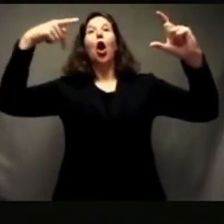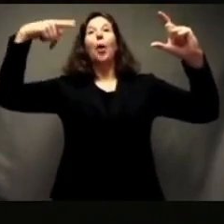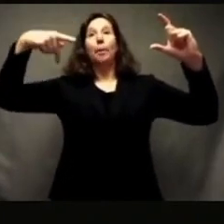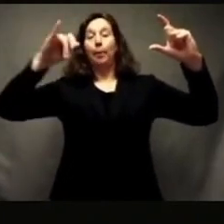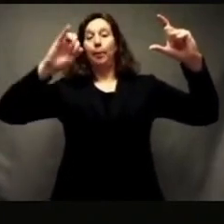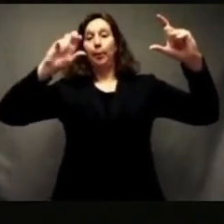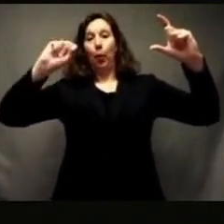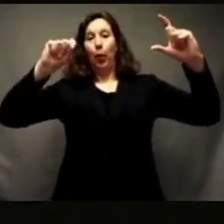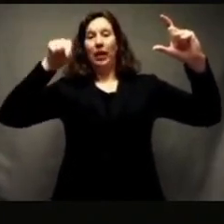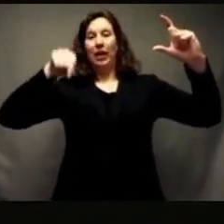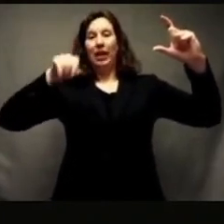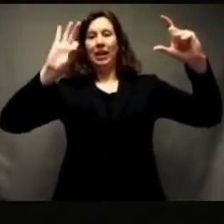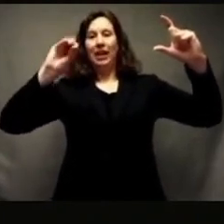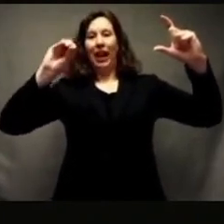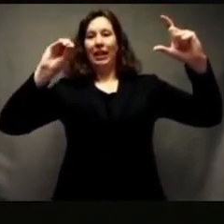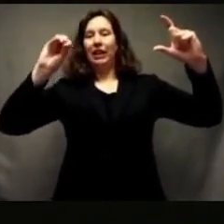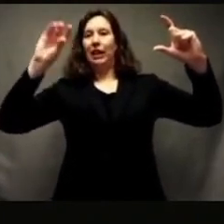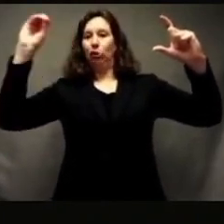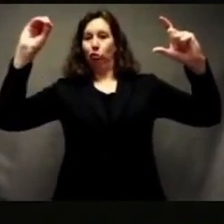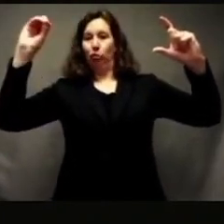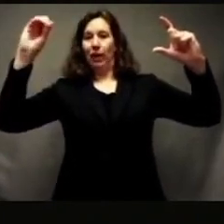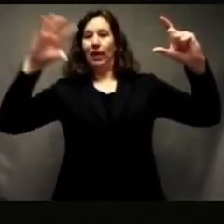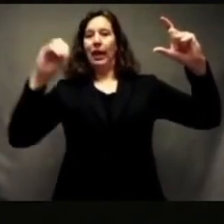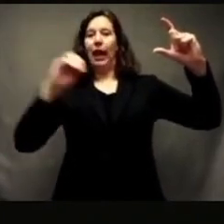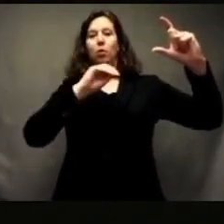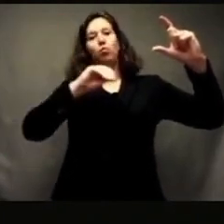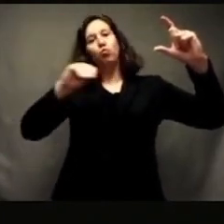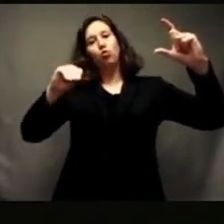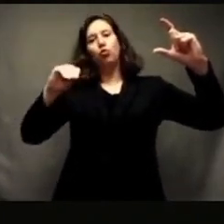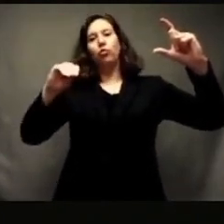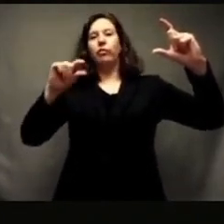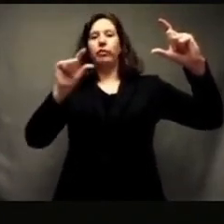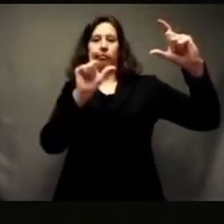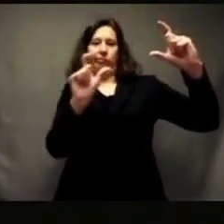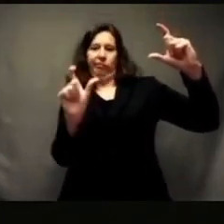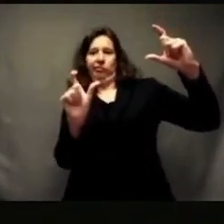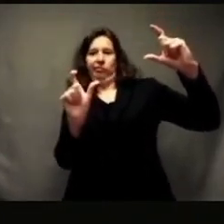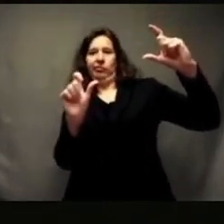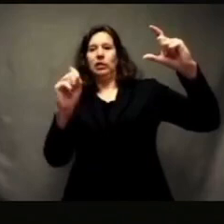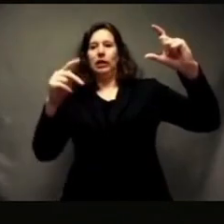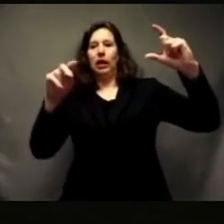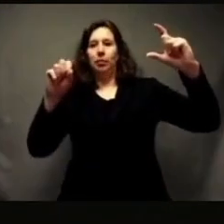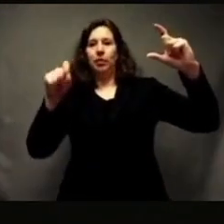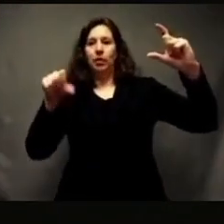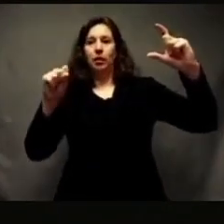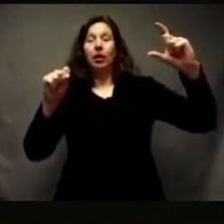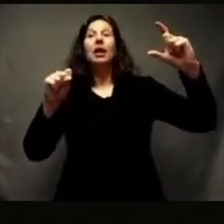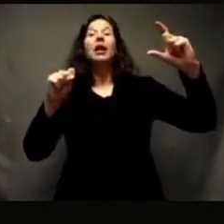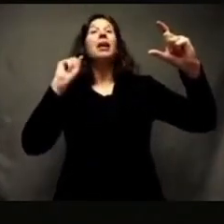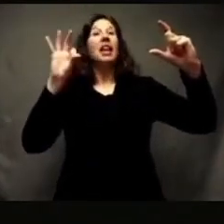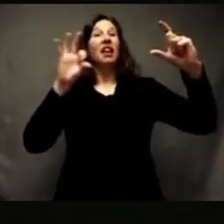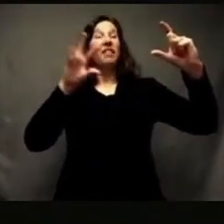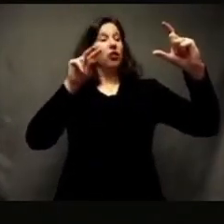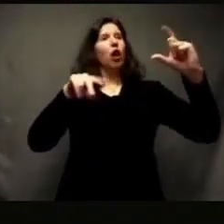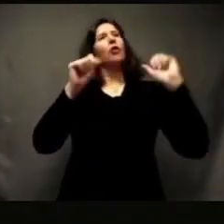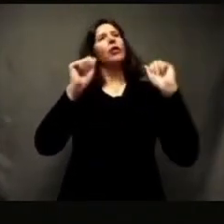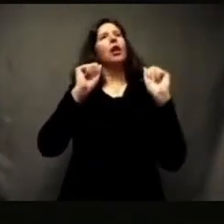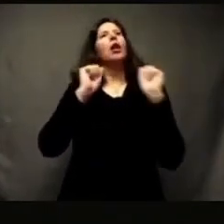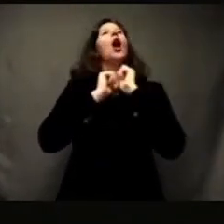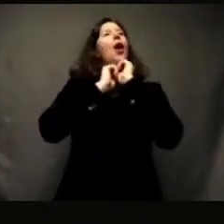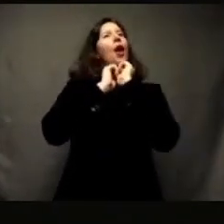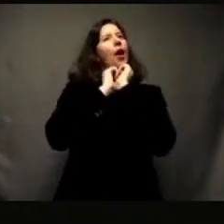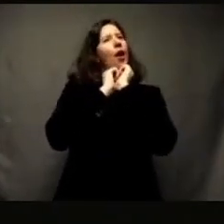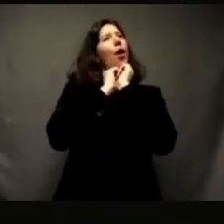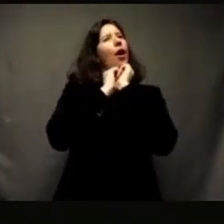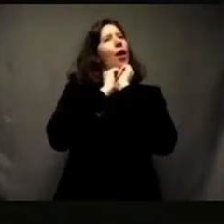X amount of steps. And so that change is already quite complex, but if a child can kind of wrap their head around the